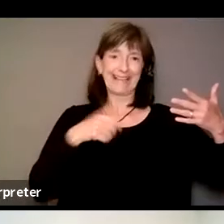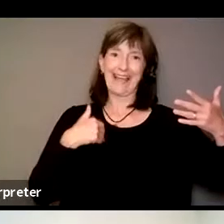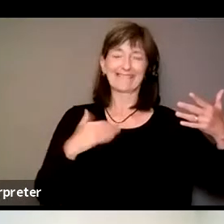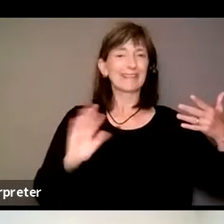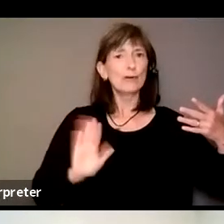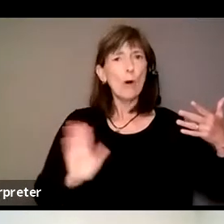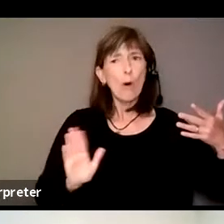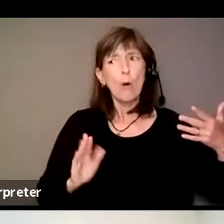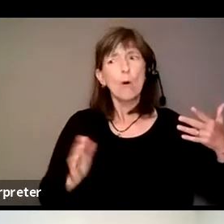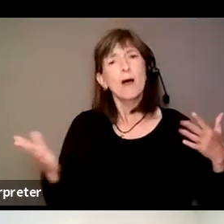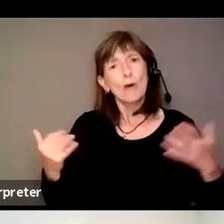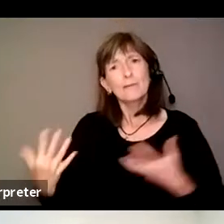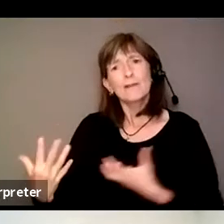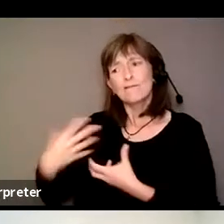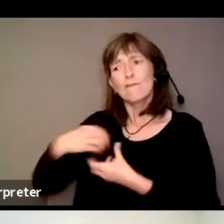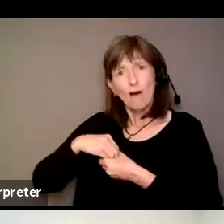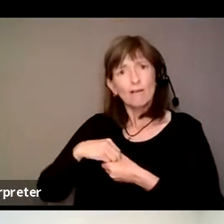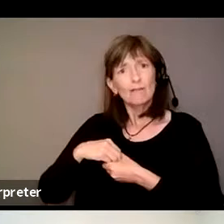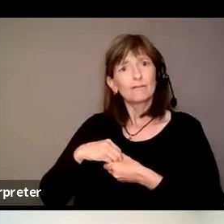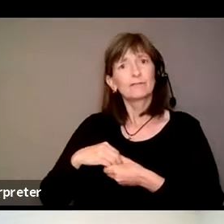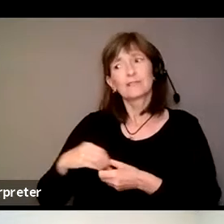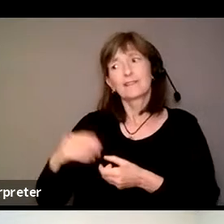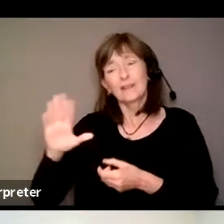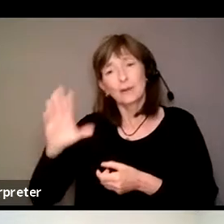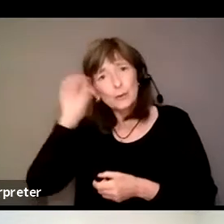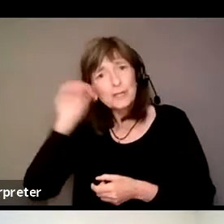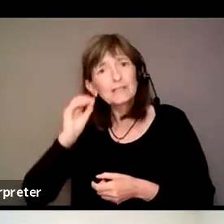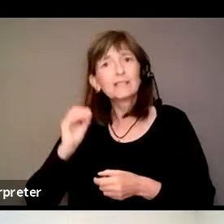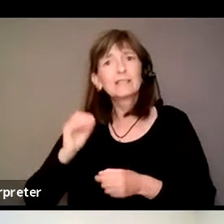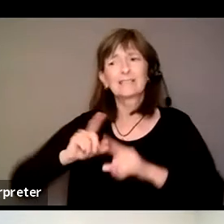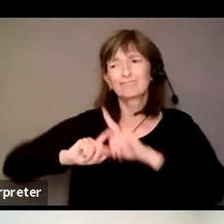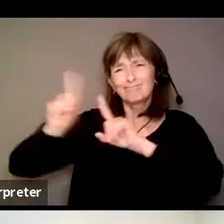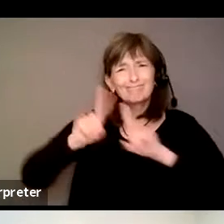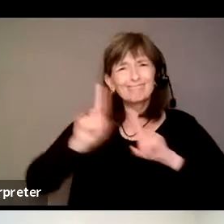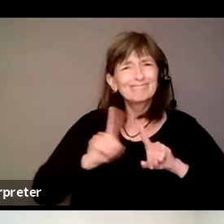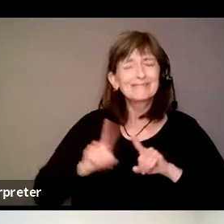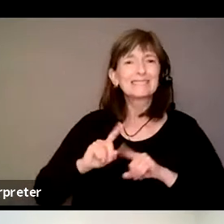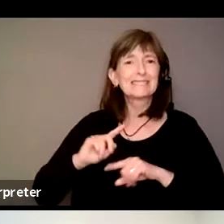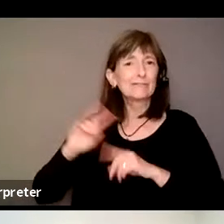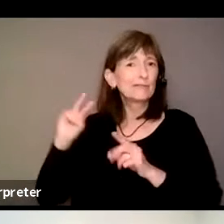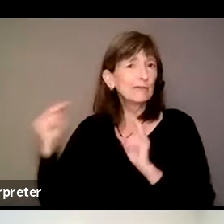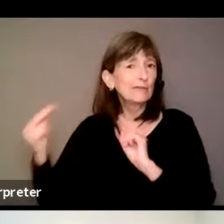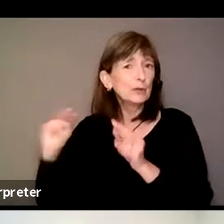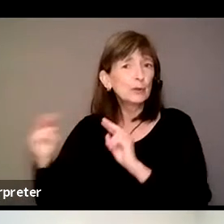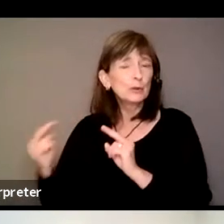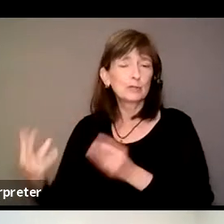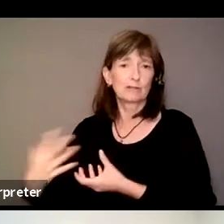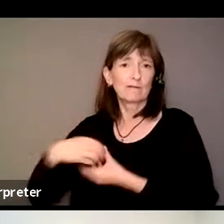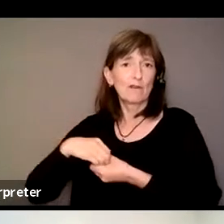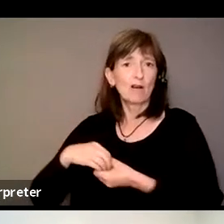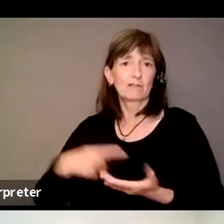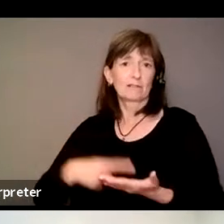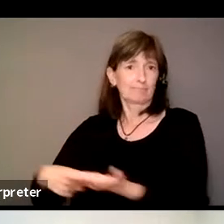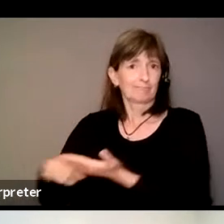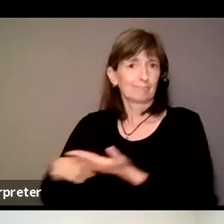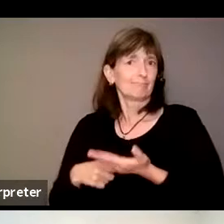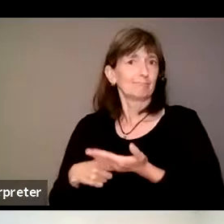people to be part of it. You want to bring as many different pieces to the puzzle as you can,